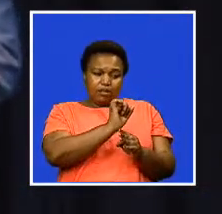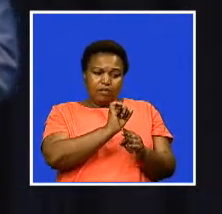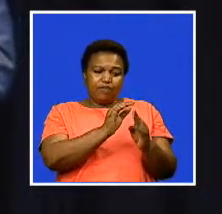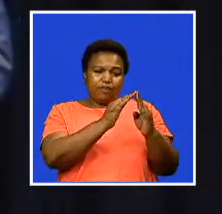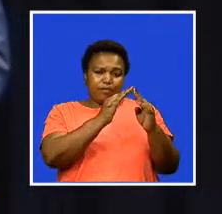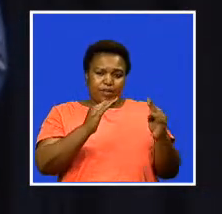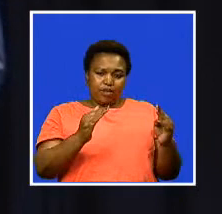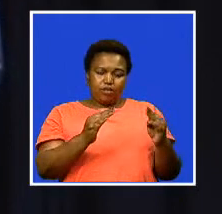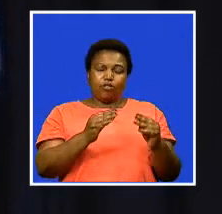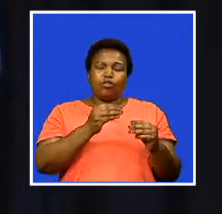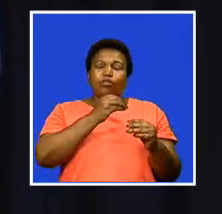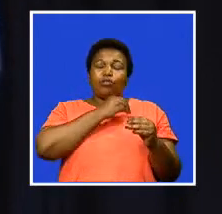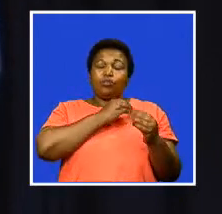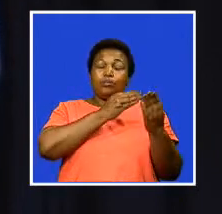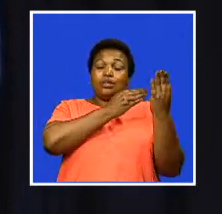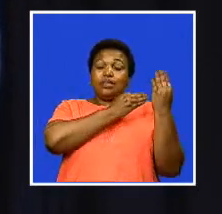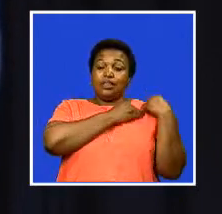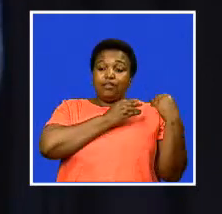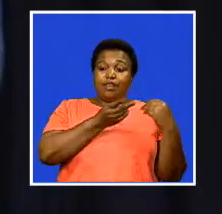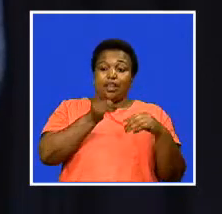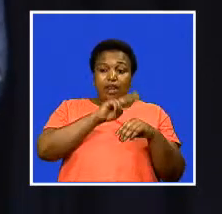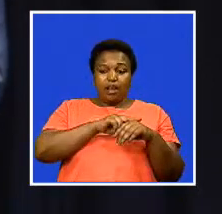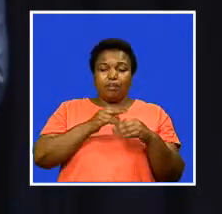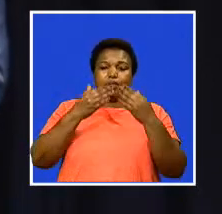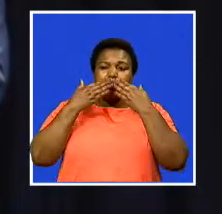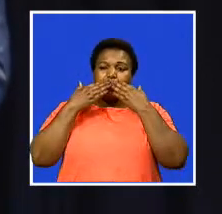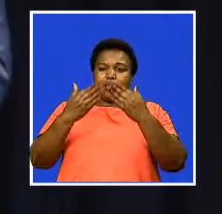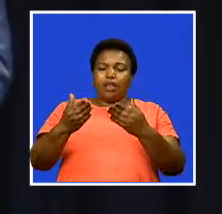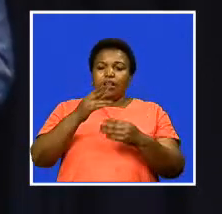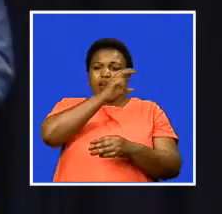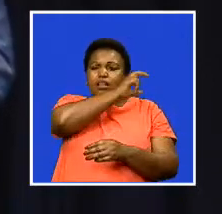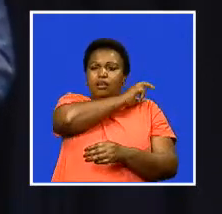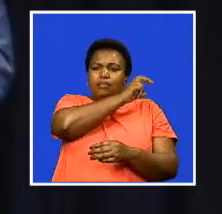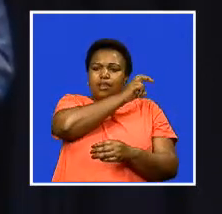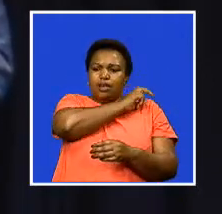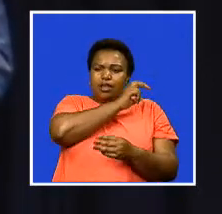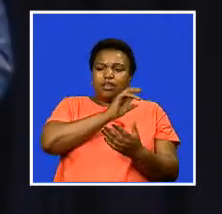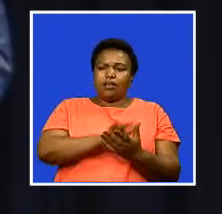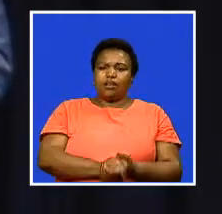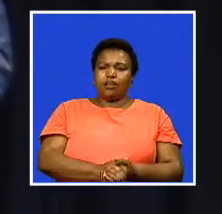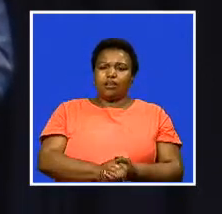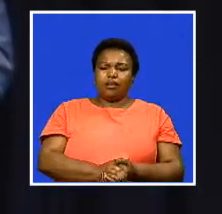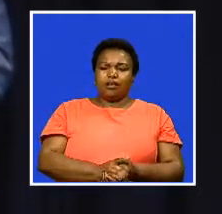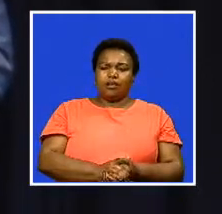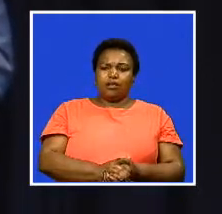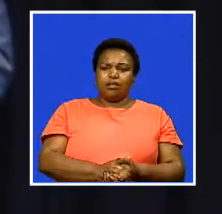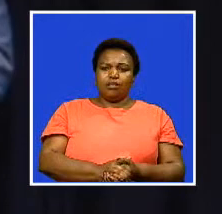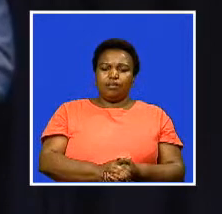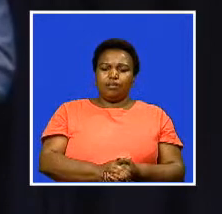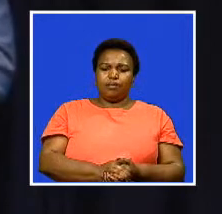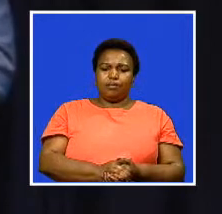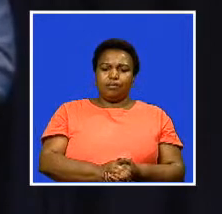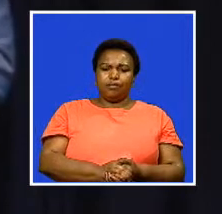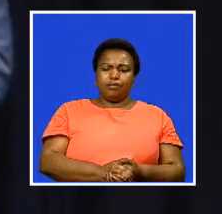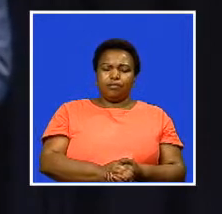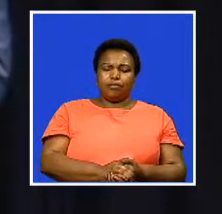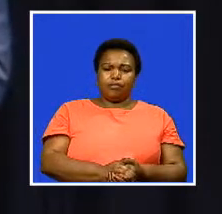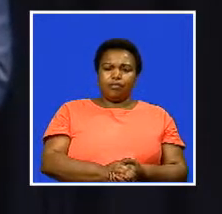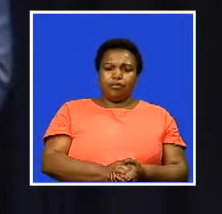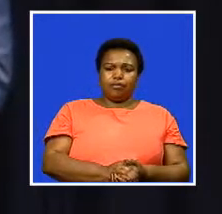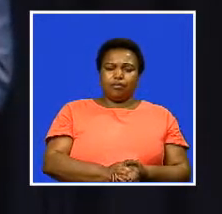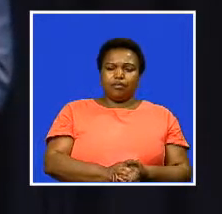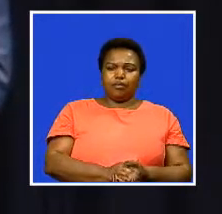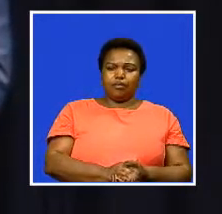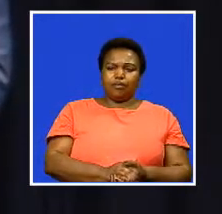kuphepha. Ngiyibonga ne cabinet lethe ingwenya mayihole ngoba nayo noma kungesiko